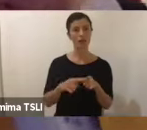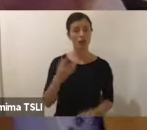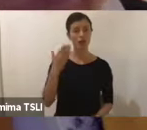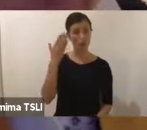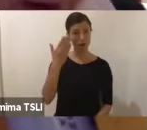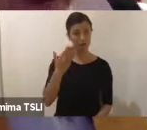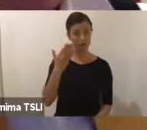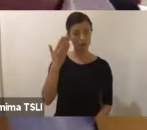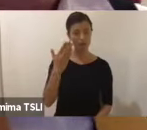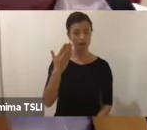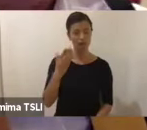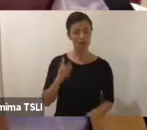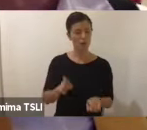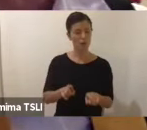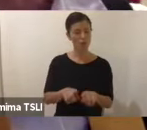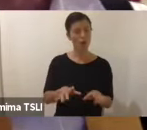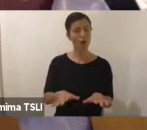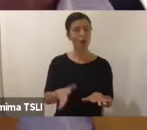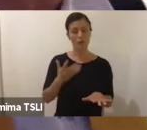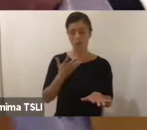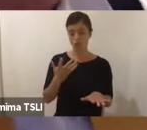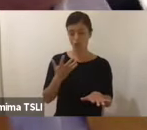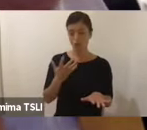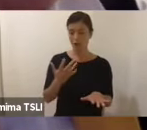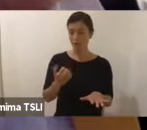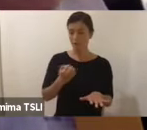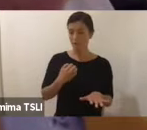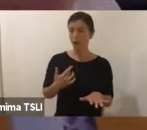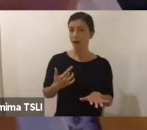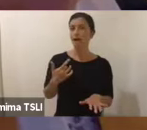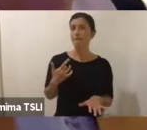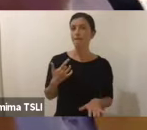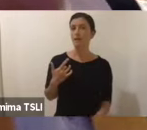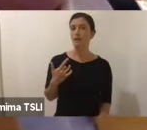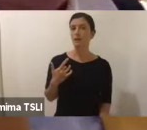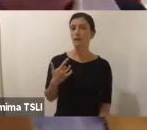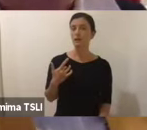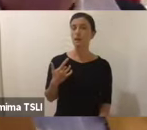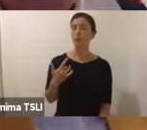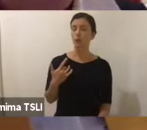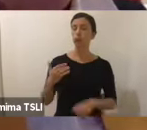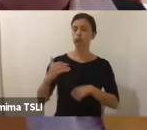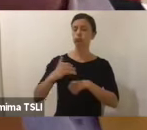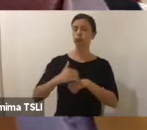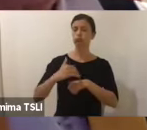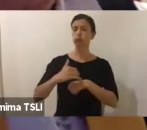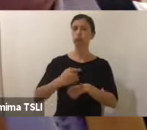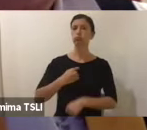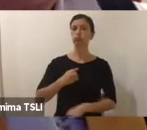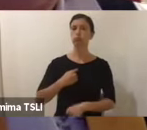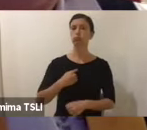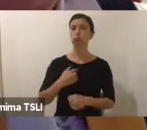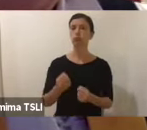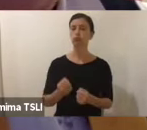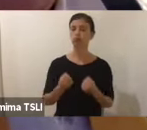for my life and uh yeah so it had a very strong effect on me actually and um quite shocked me